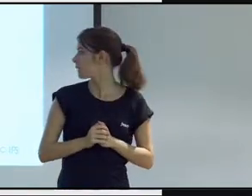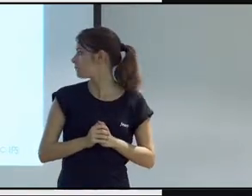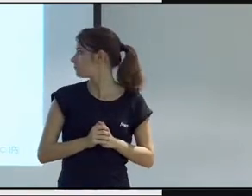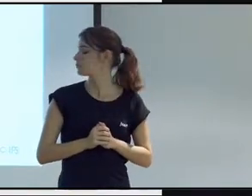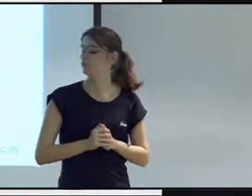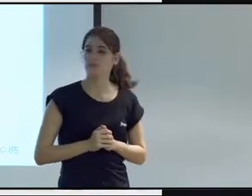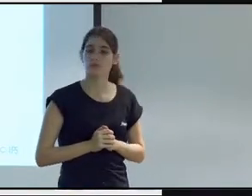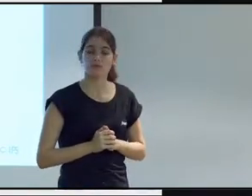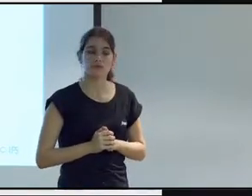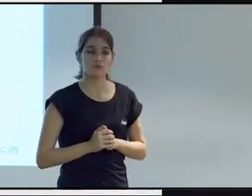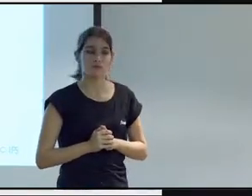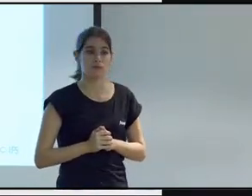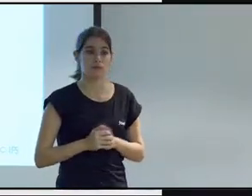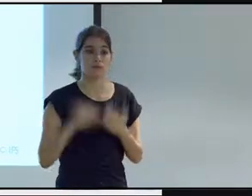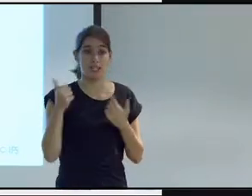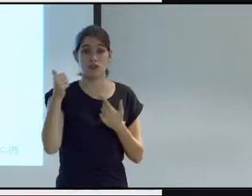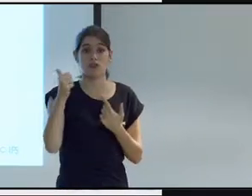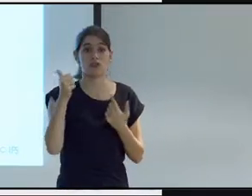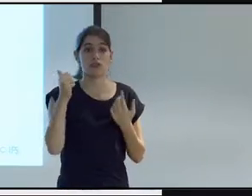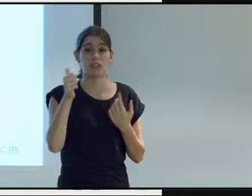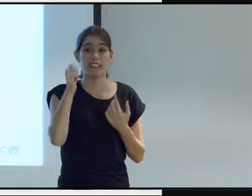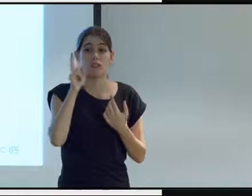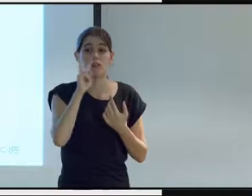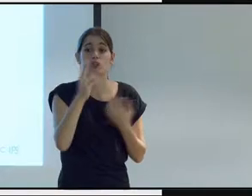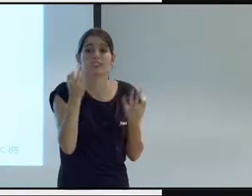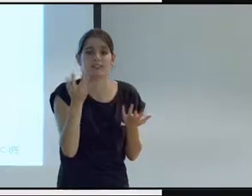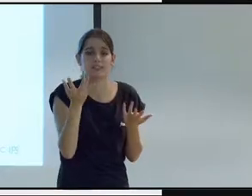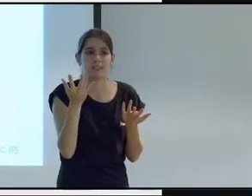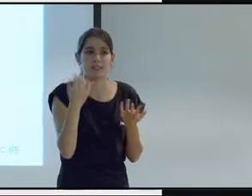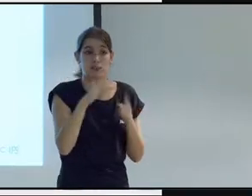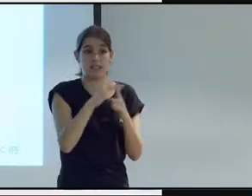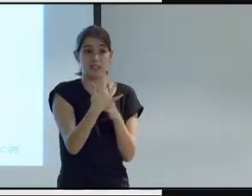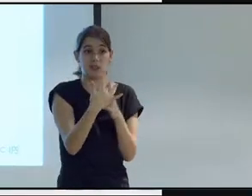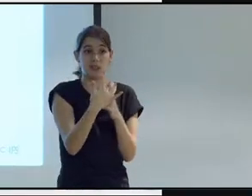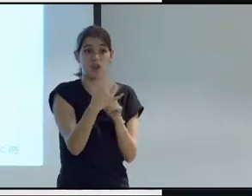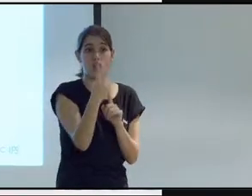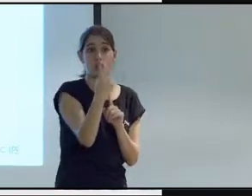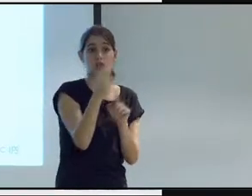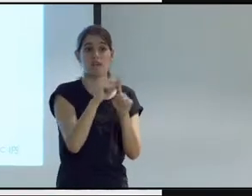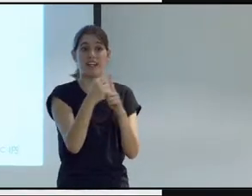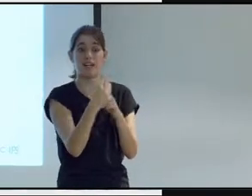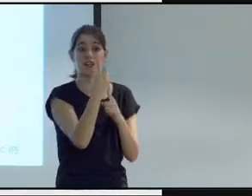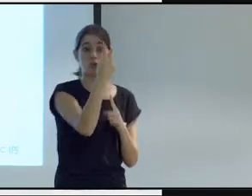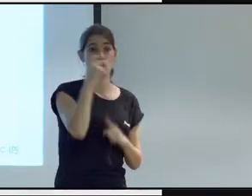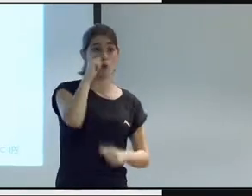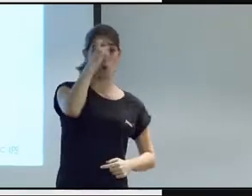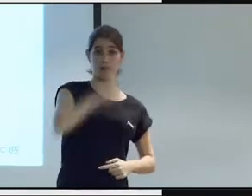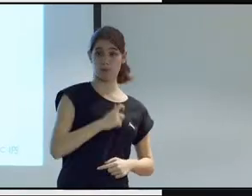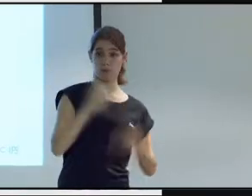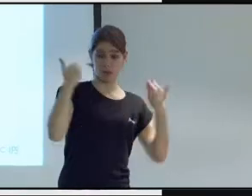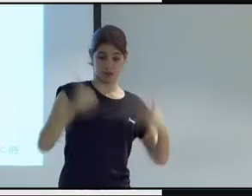I hope that you'll be able to see these slides all right. And so what we see here is a situation which has two